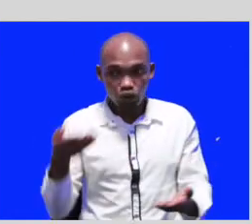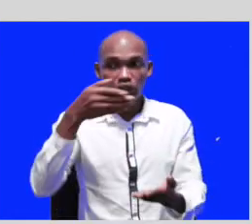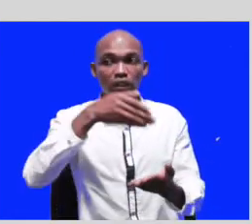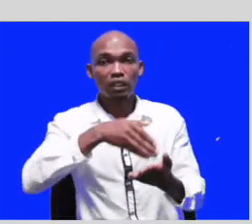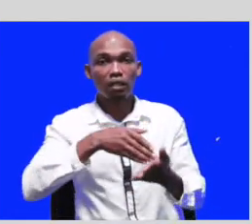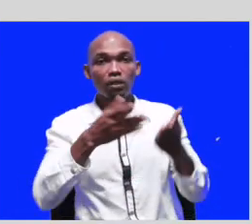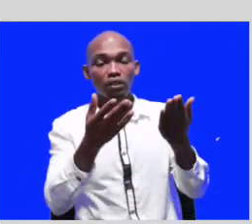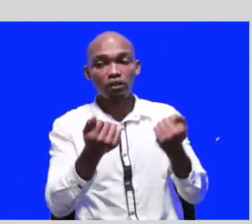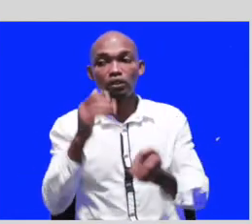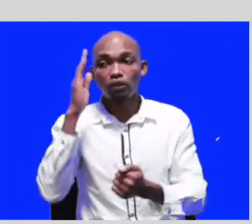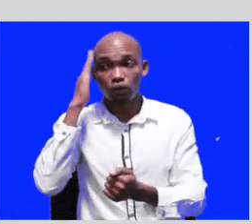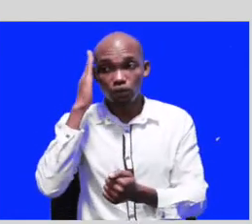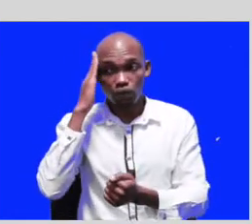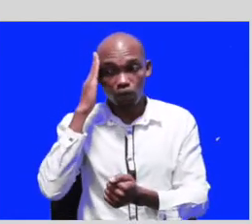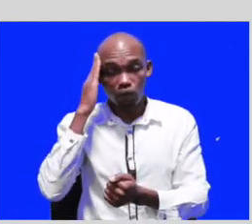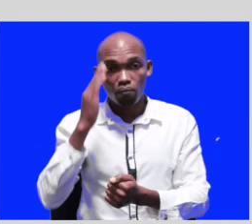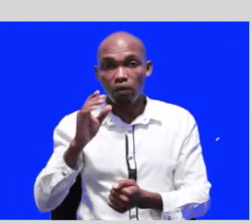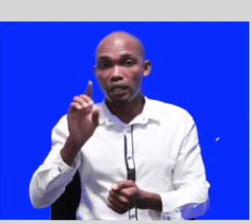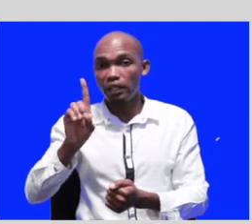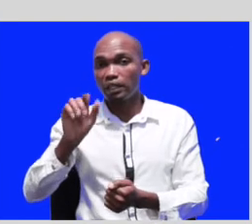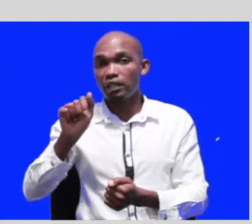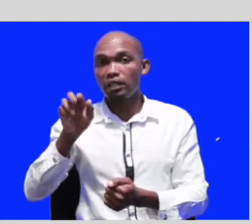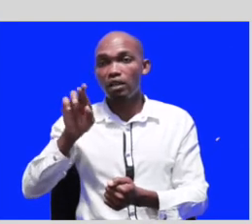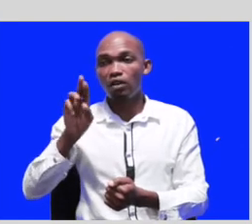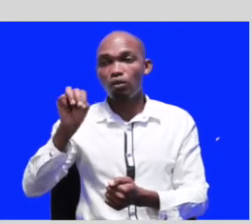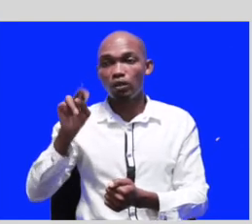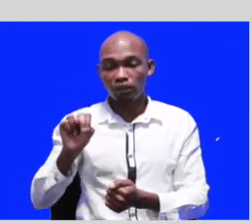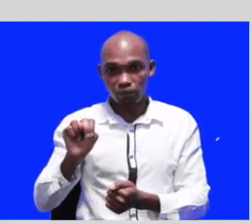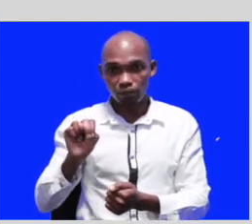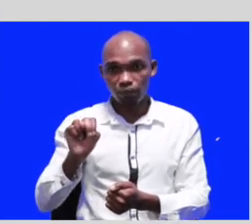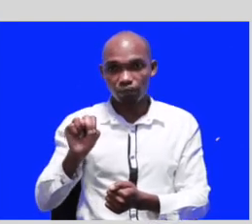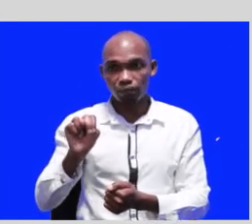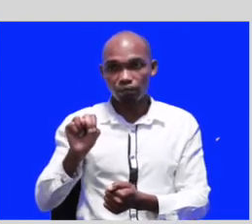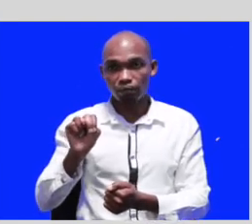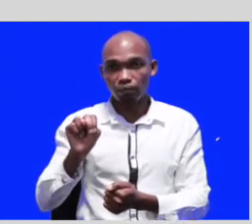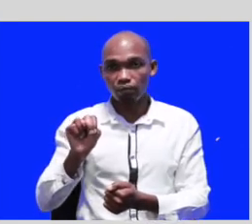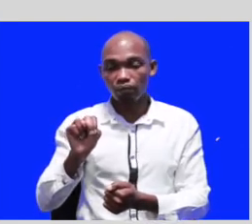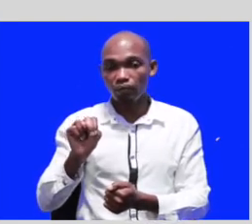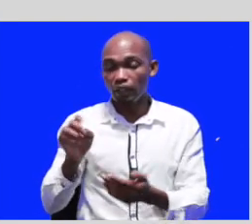populations arose and how it maintained from one generation to the next.